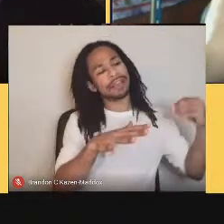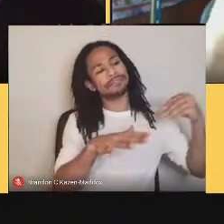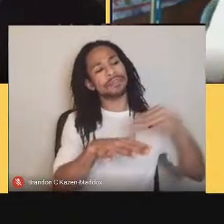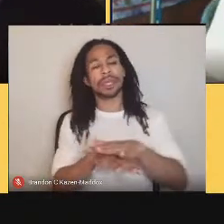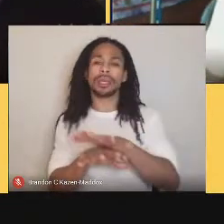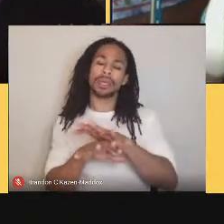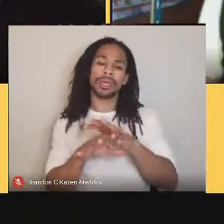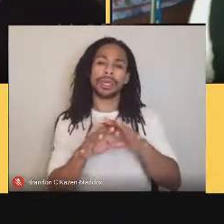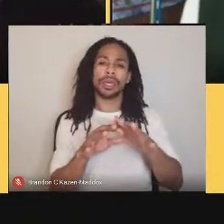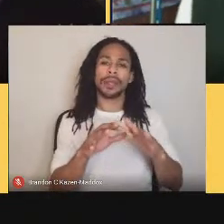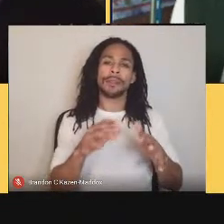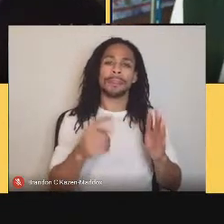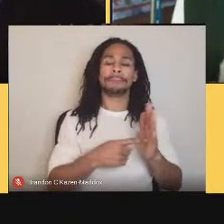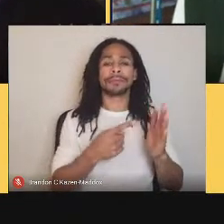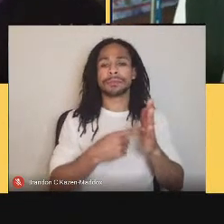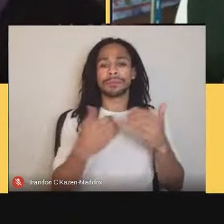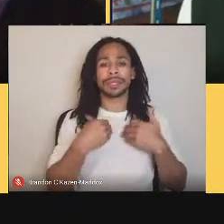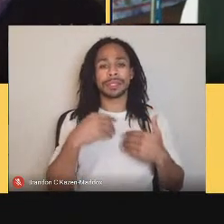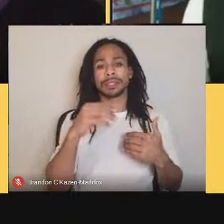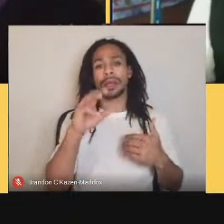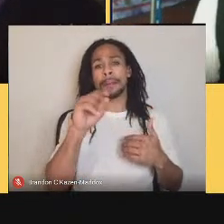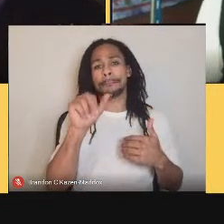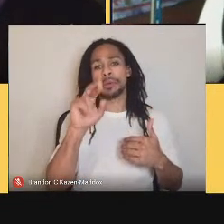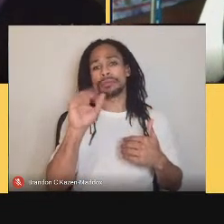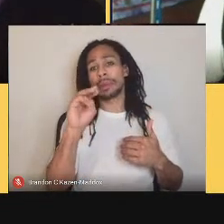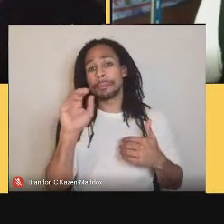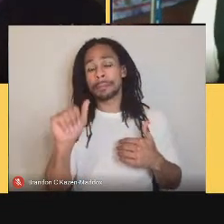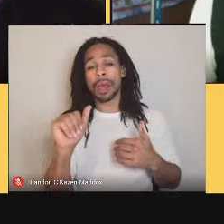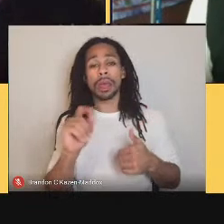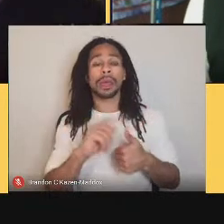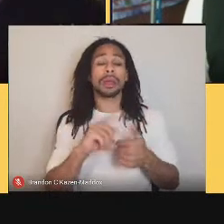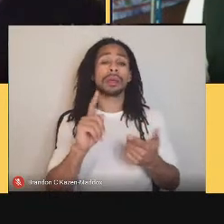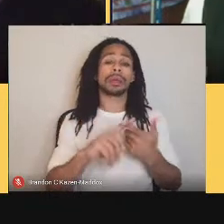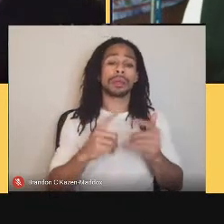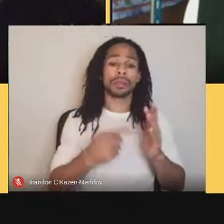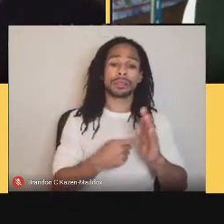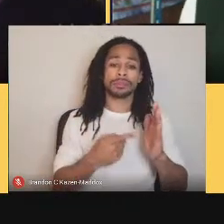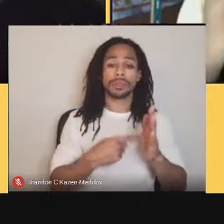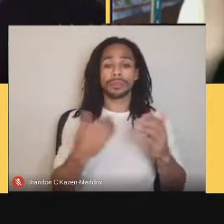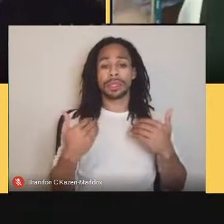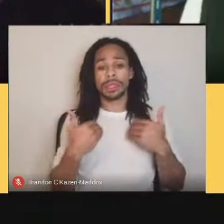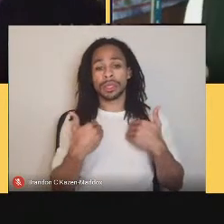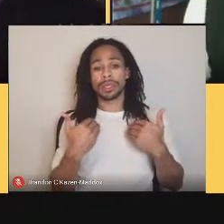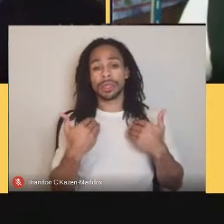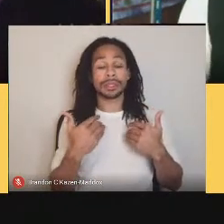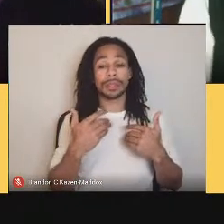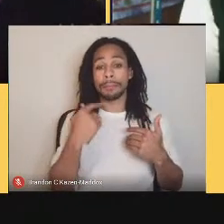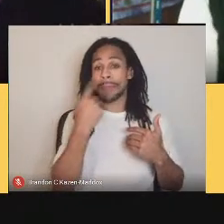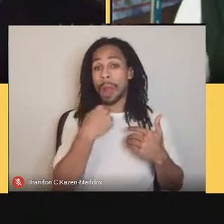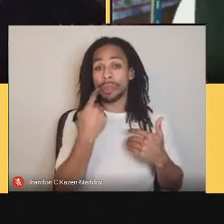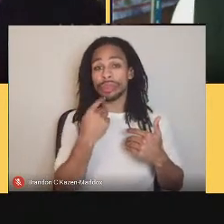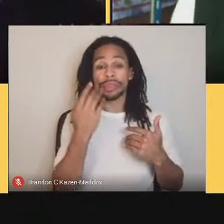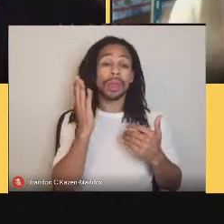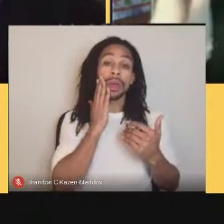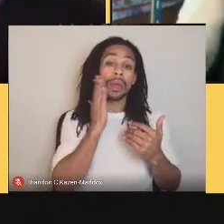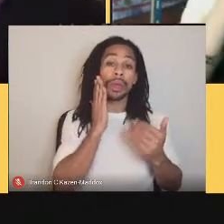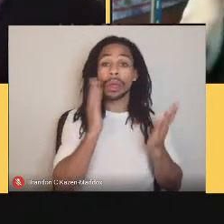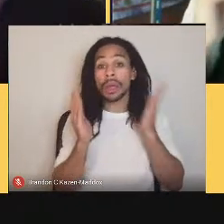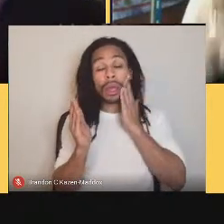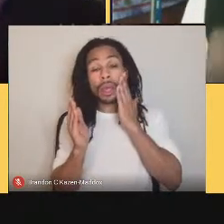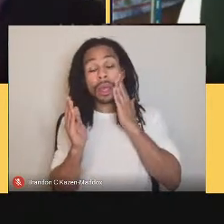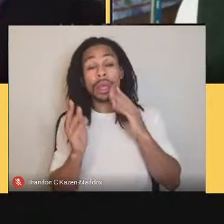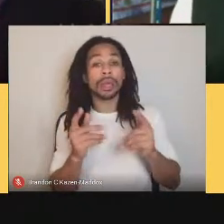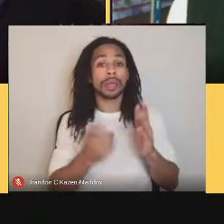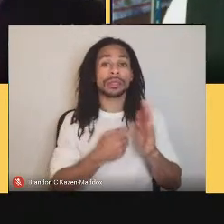know, sometimes it has marimba, sometimes it has celli, sometimes it has vibes, sometimes it's mouth percussion, sometimes it's hitting on bottles, all